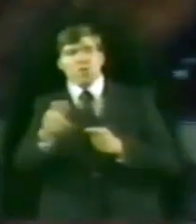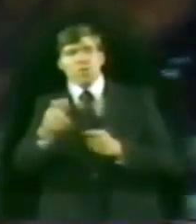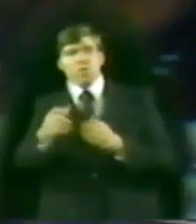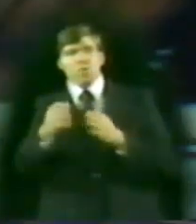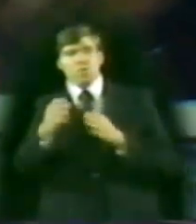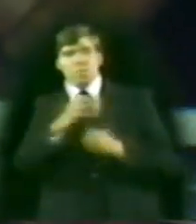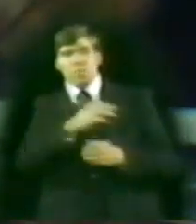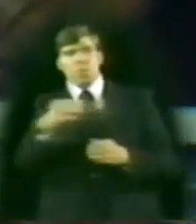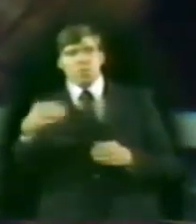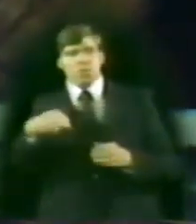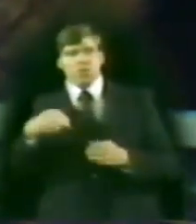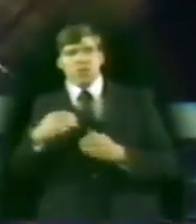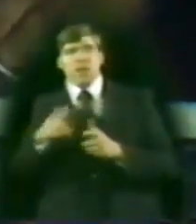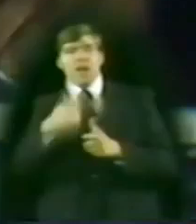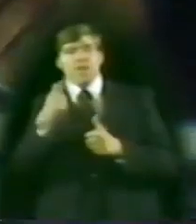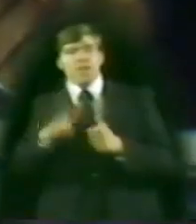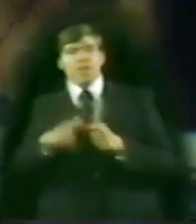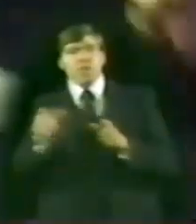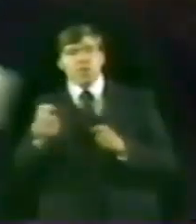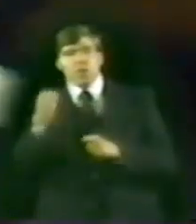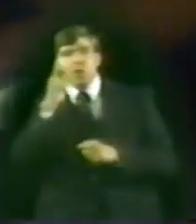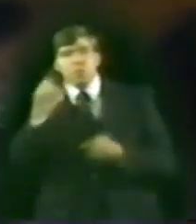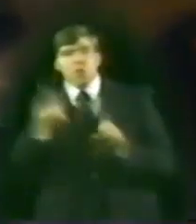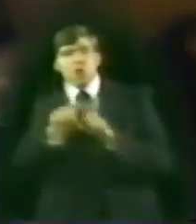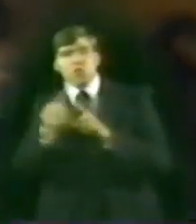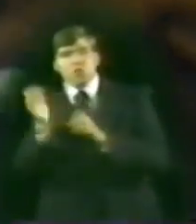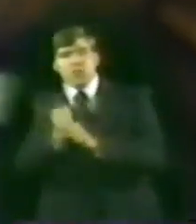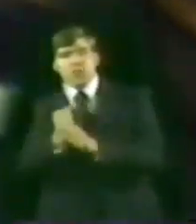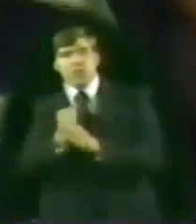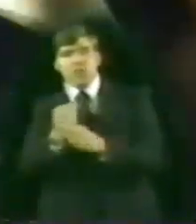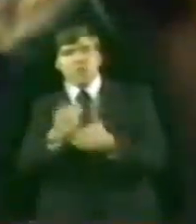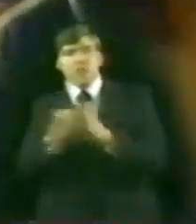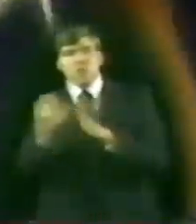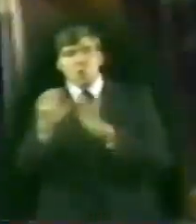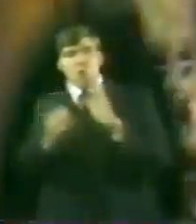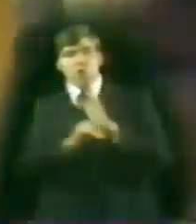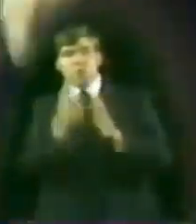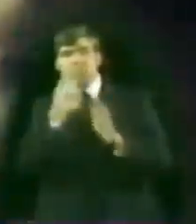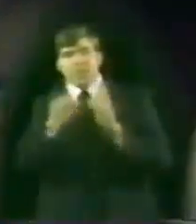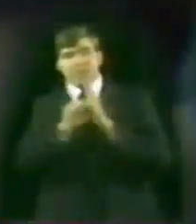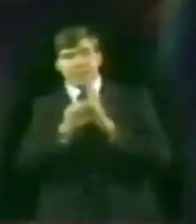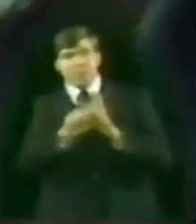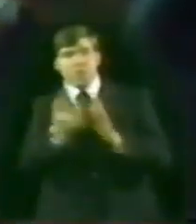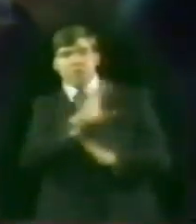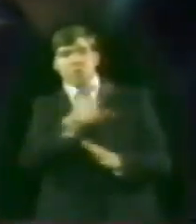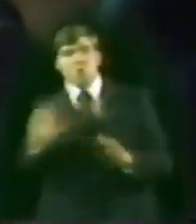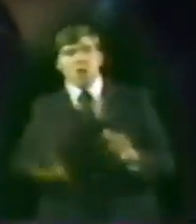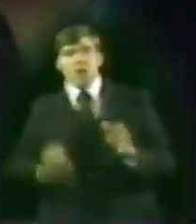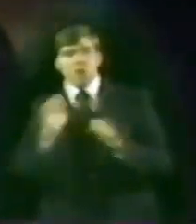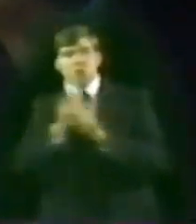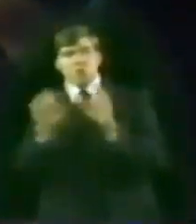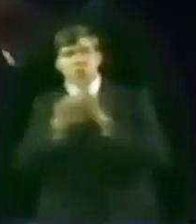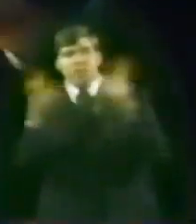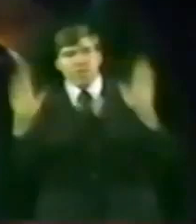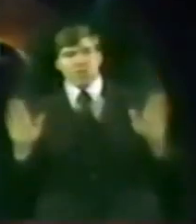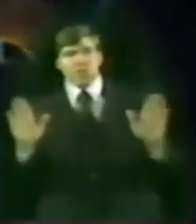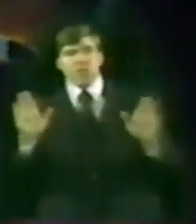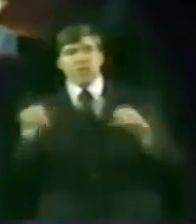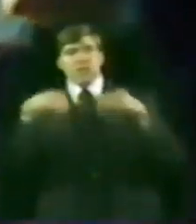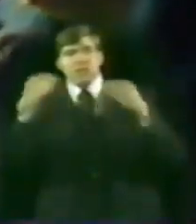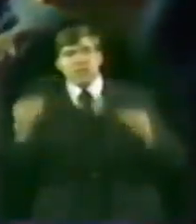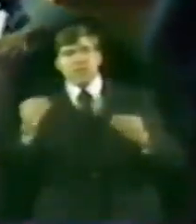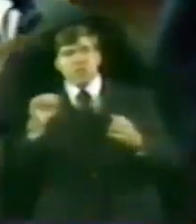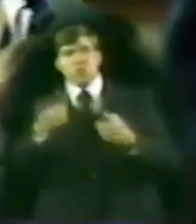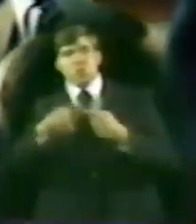in solemnity also. The ordinance, being a symbol of Christ's crucifixion, is given to members of the church that they